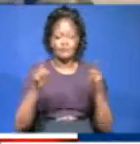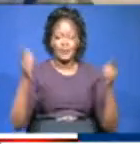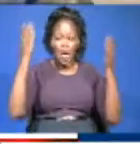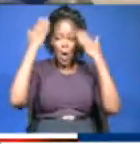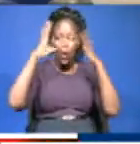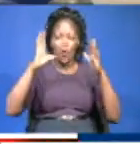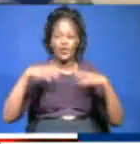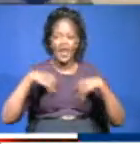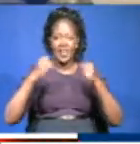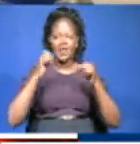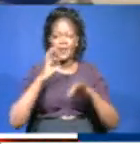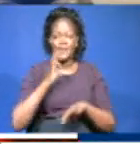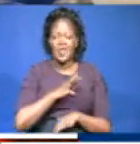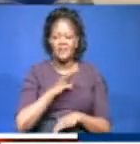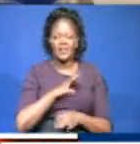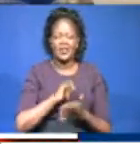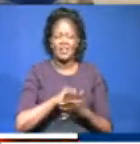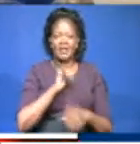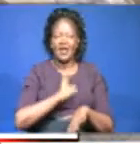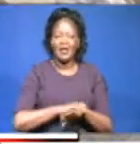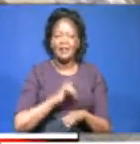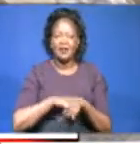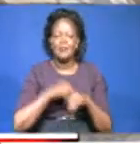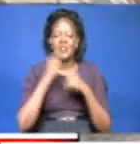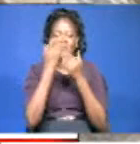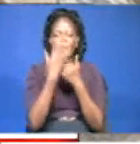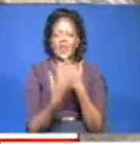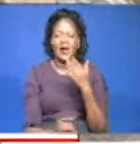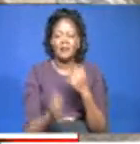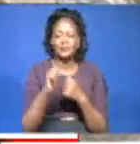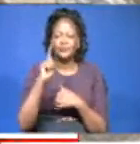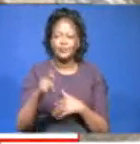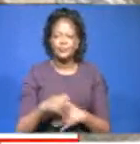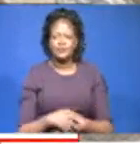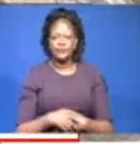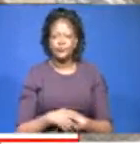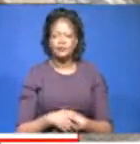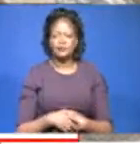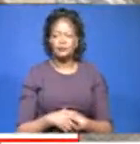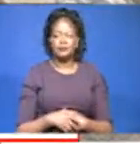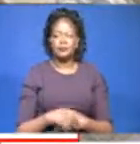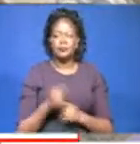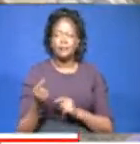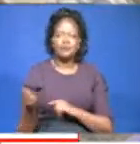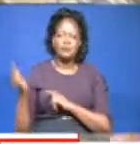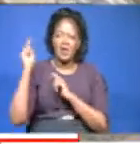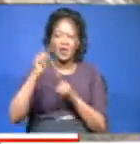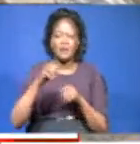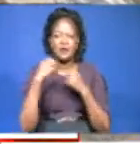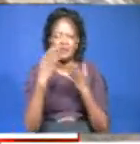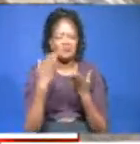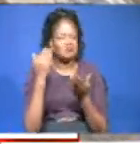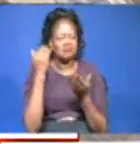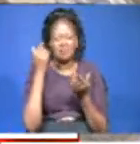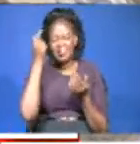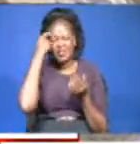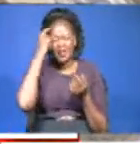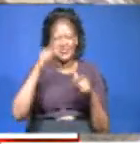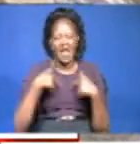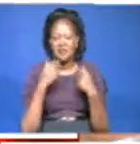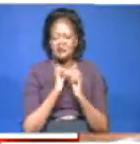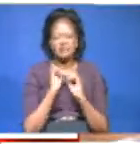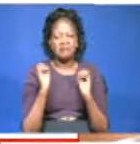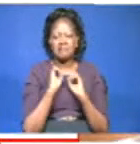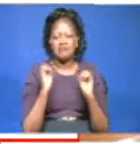health benefits they get when donating blood? I usually just come to give. I don't think of myself while doing